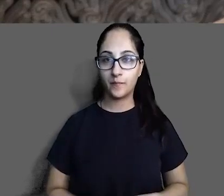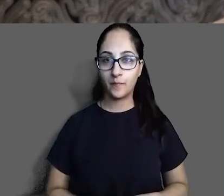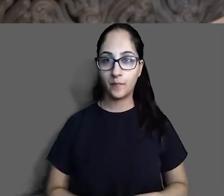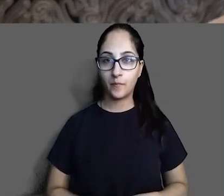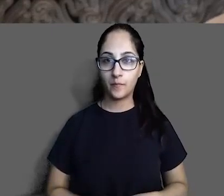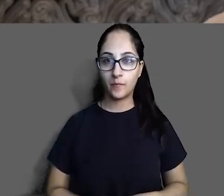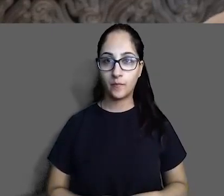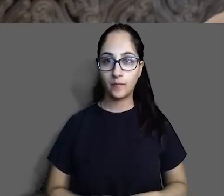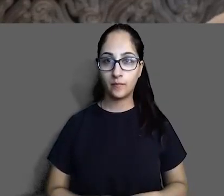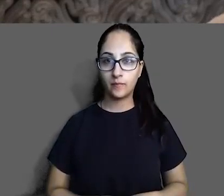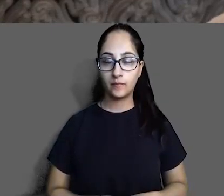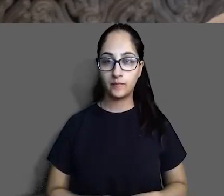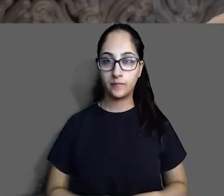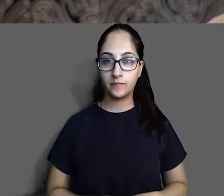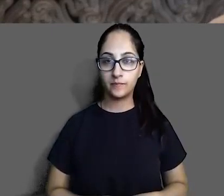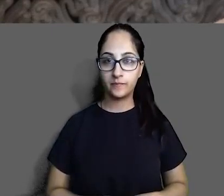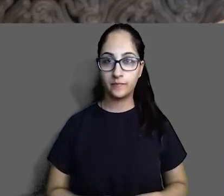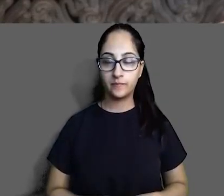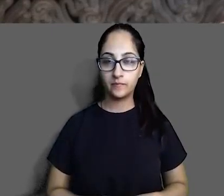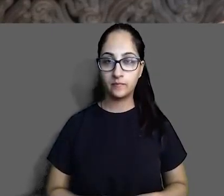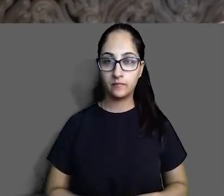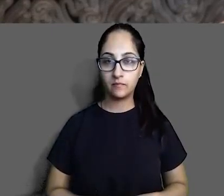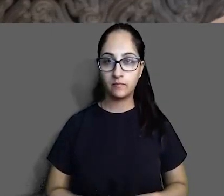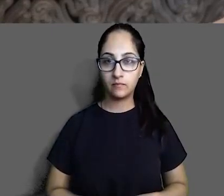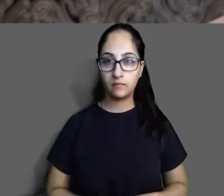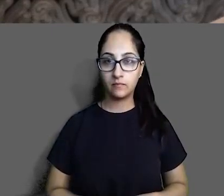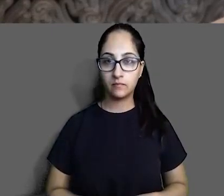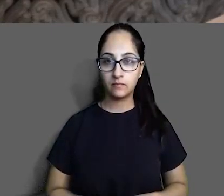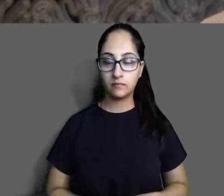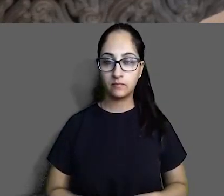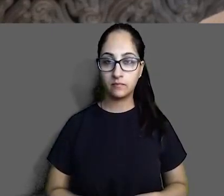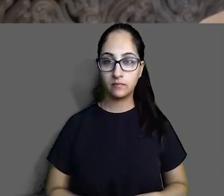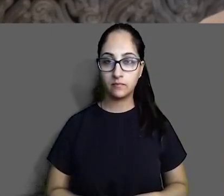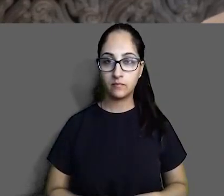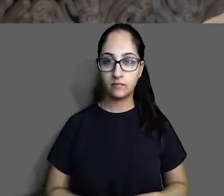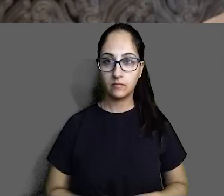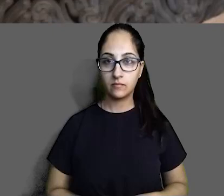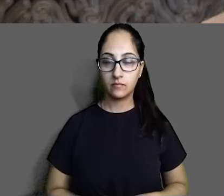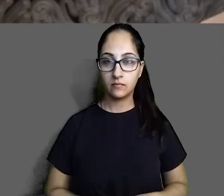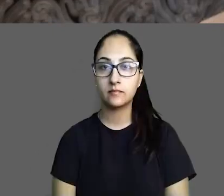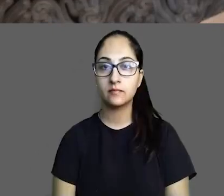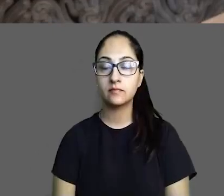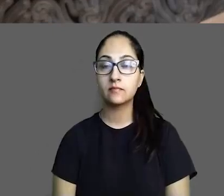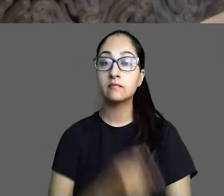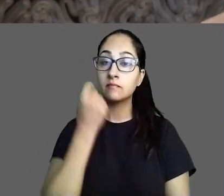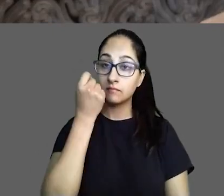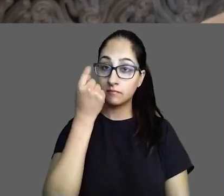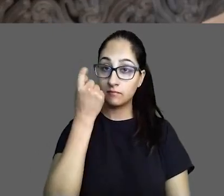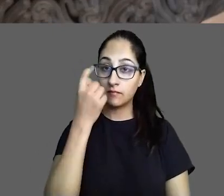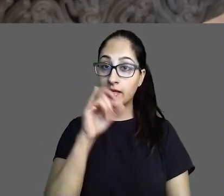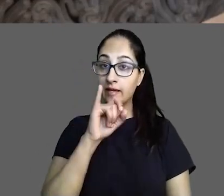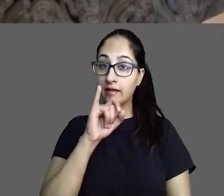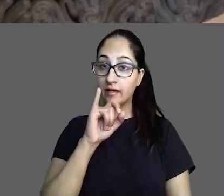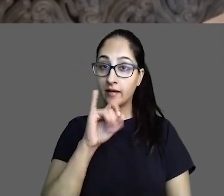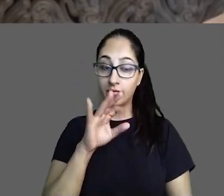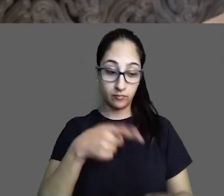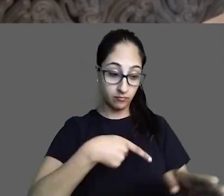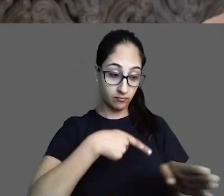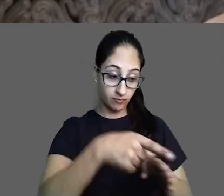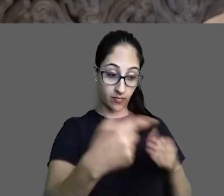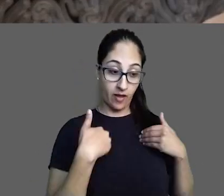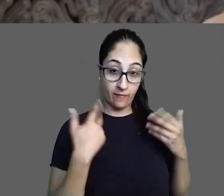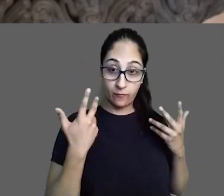And there's no need to limit our ability to learn to a single